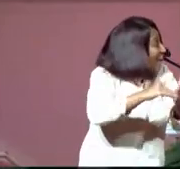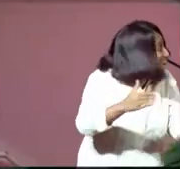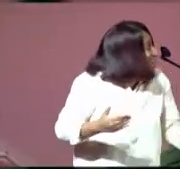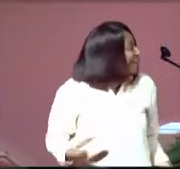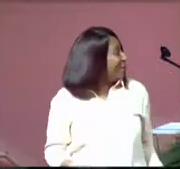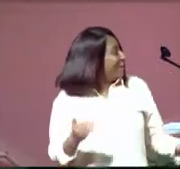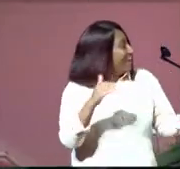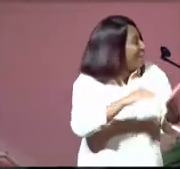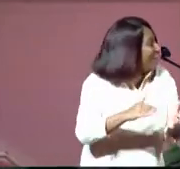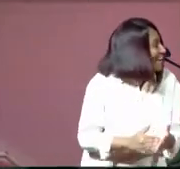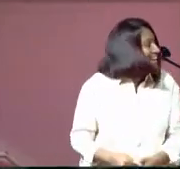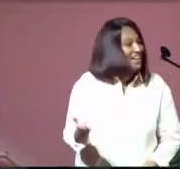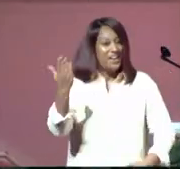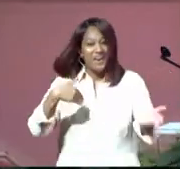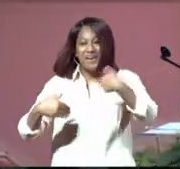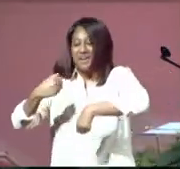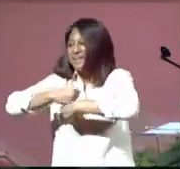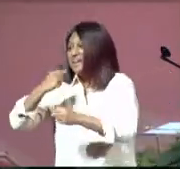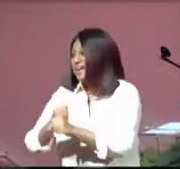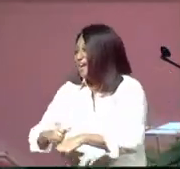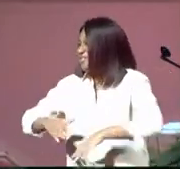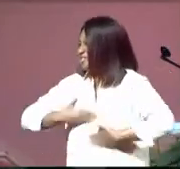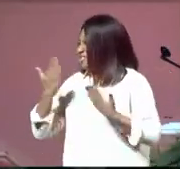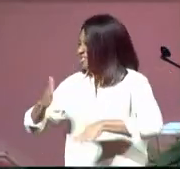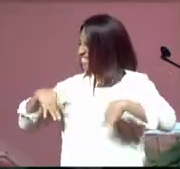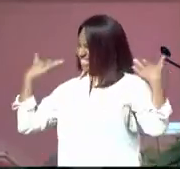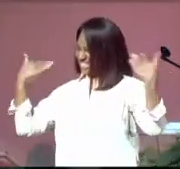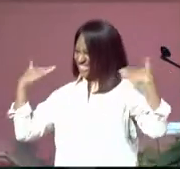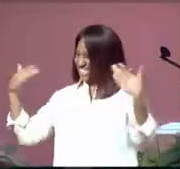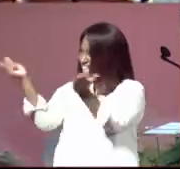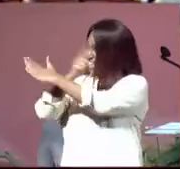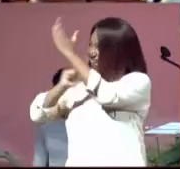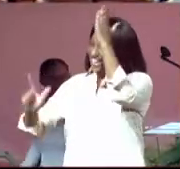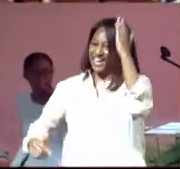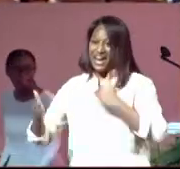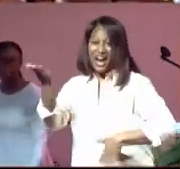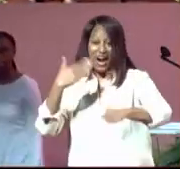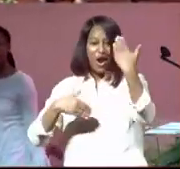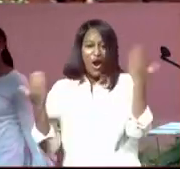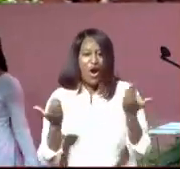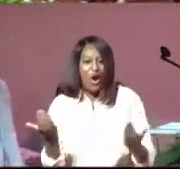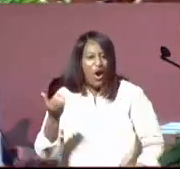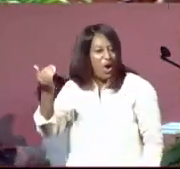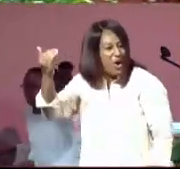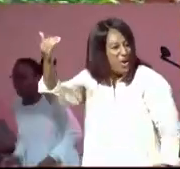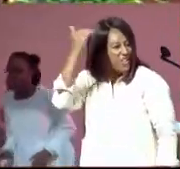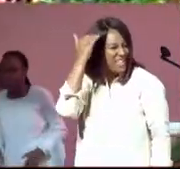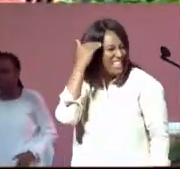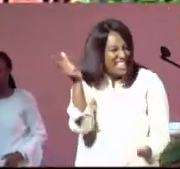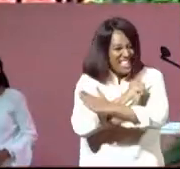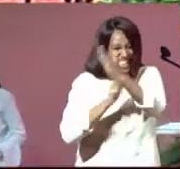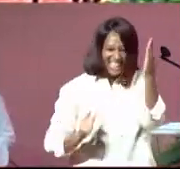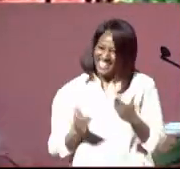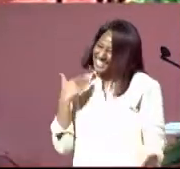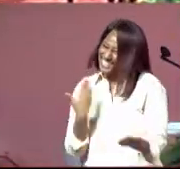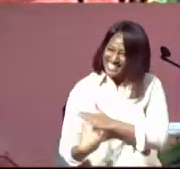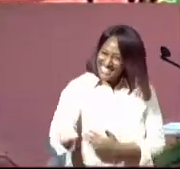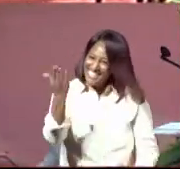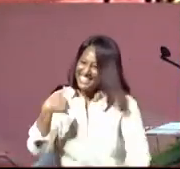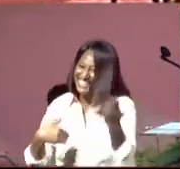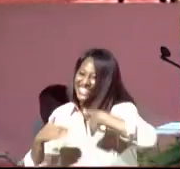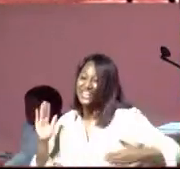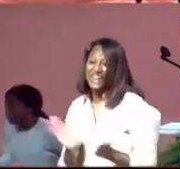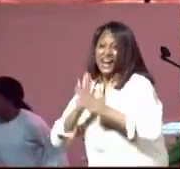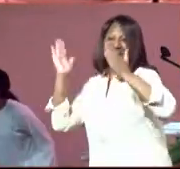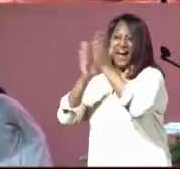and over. Come on, make a joyful noise unto the Lord. Come on, oh, taste and see that the Lord is good. Come on, give